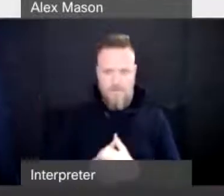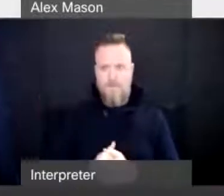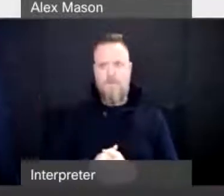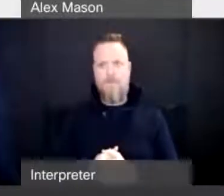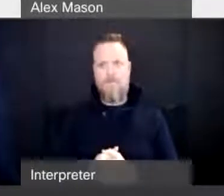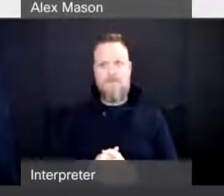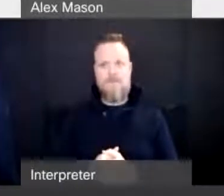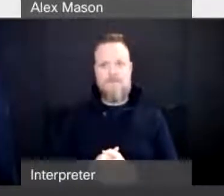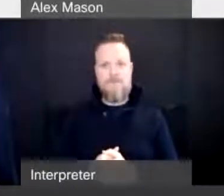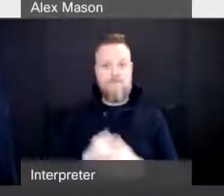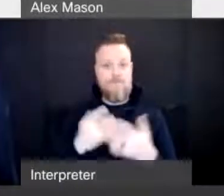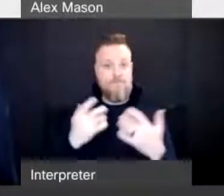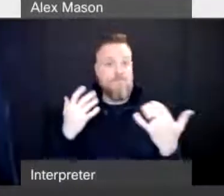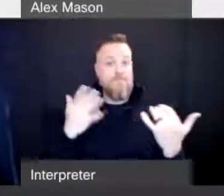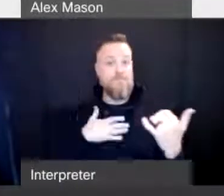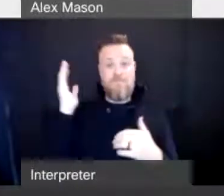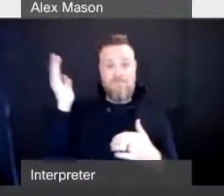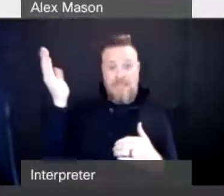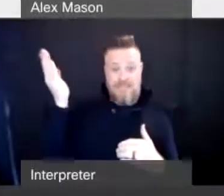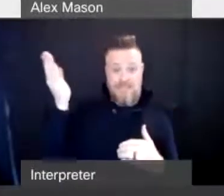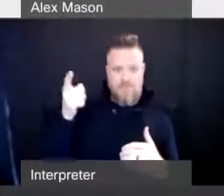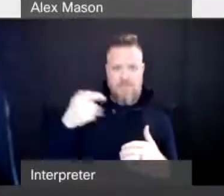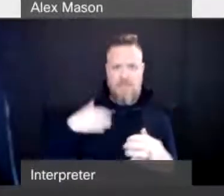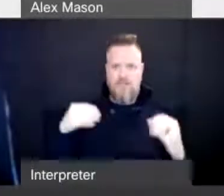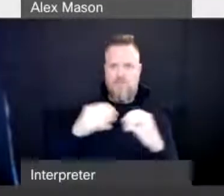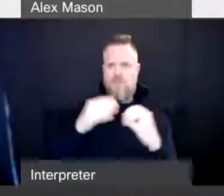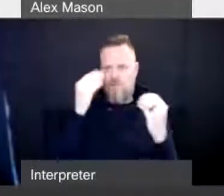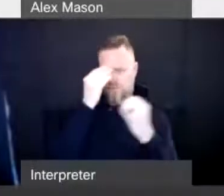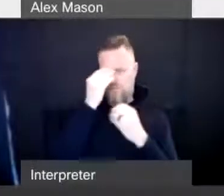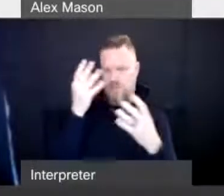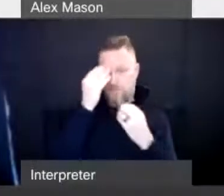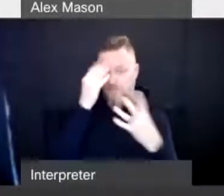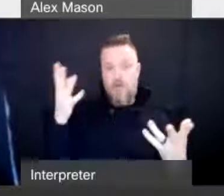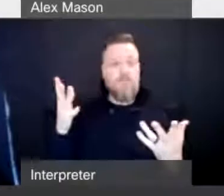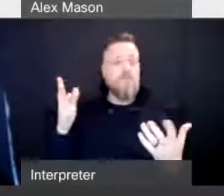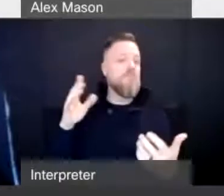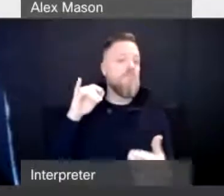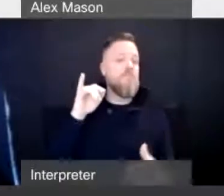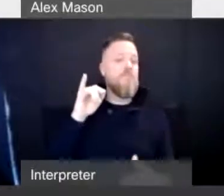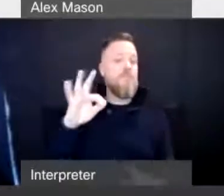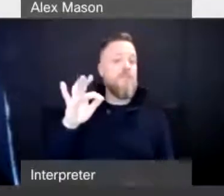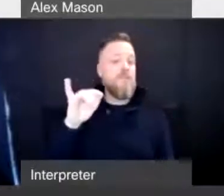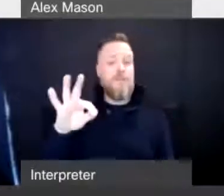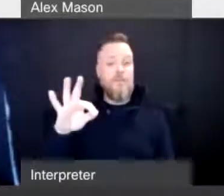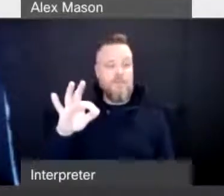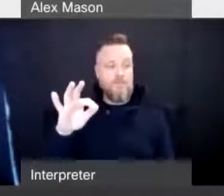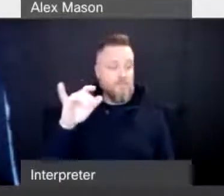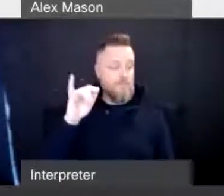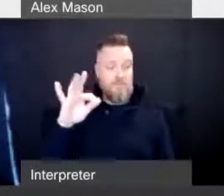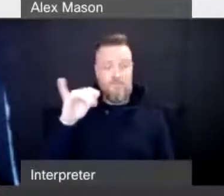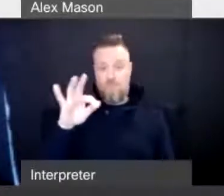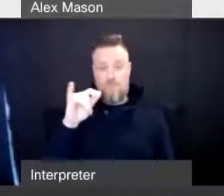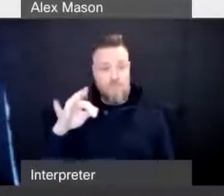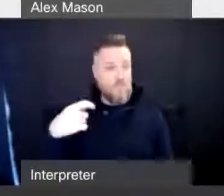And there's, my testimony has some data with respect to if we don't